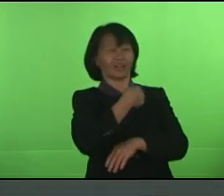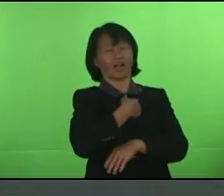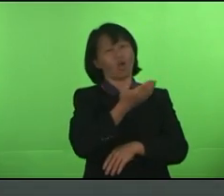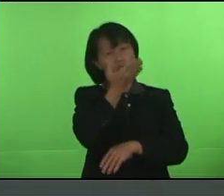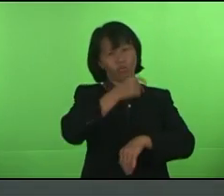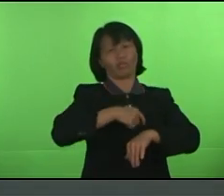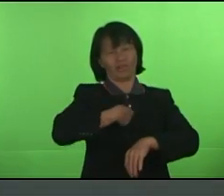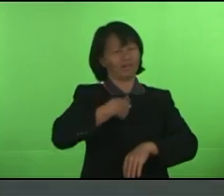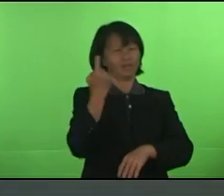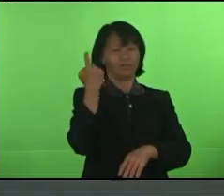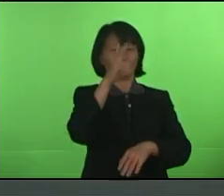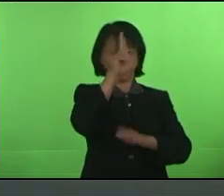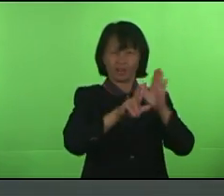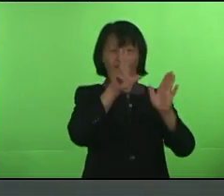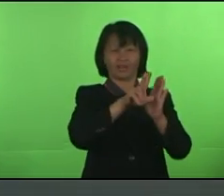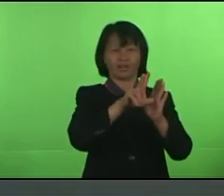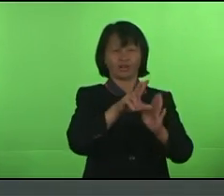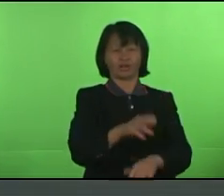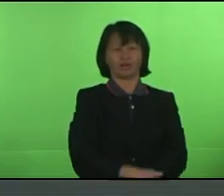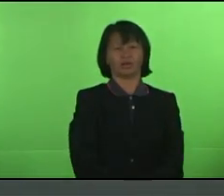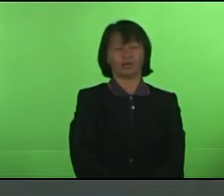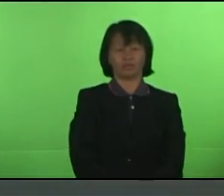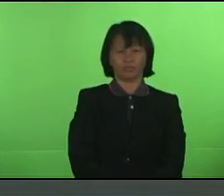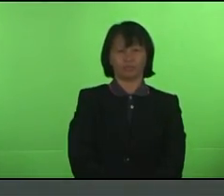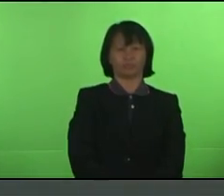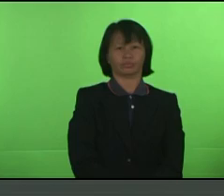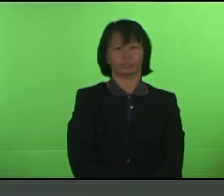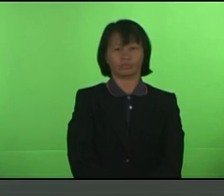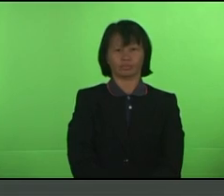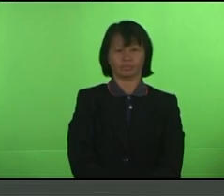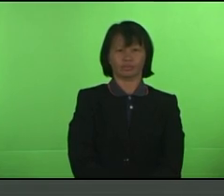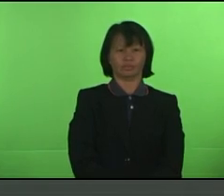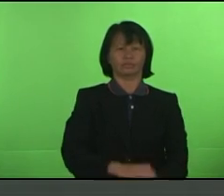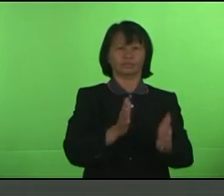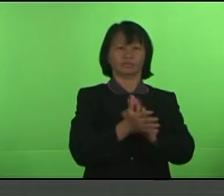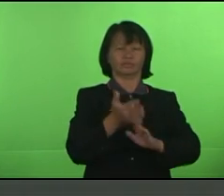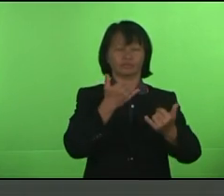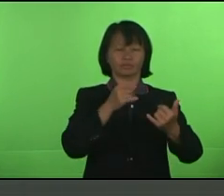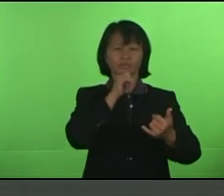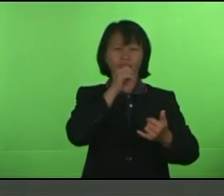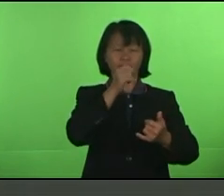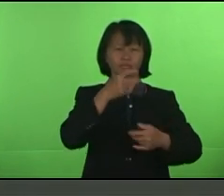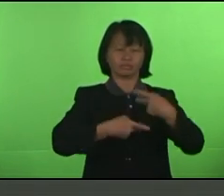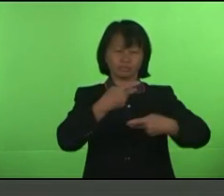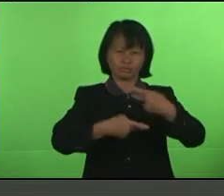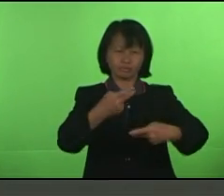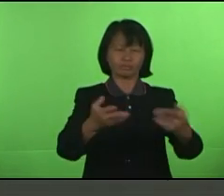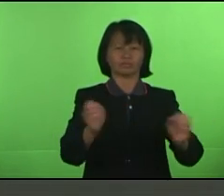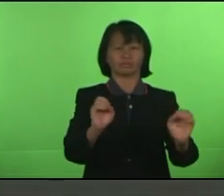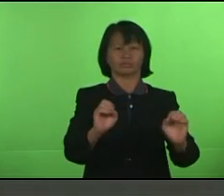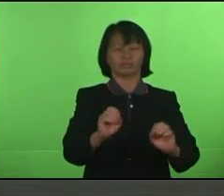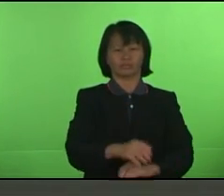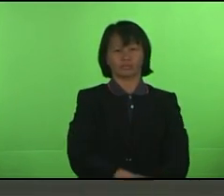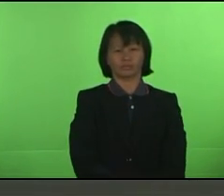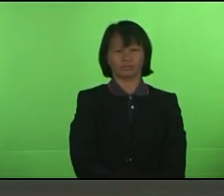can actually overcome that. I'm slowly finding a way to have less unproductive time, okay? For myself